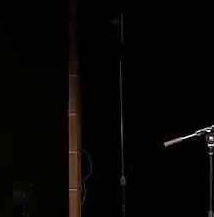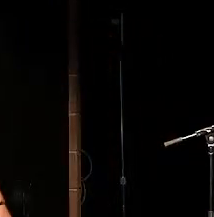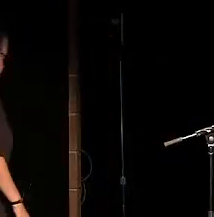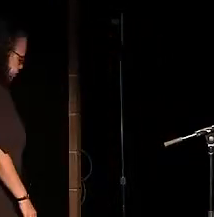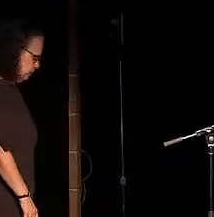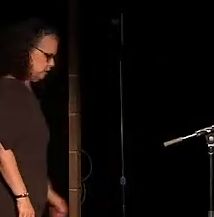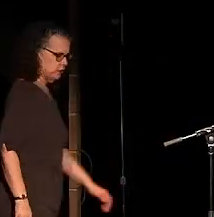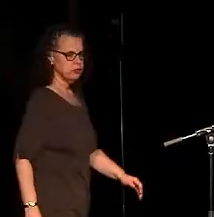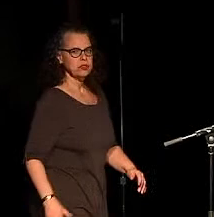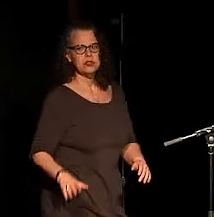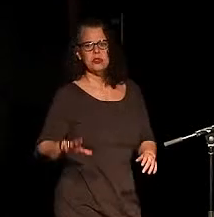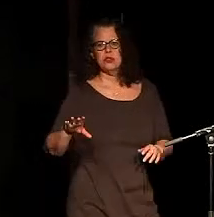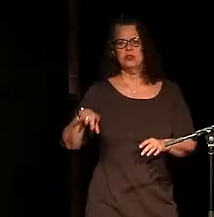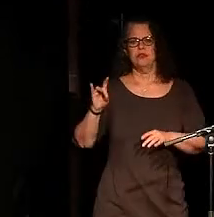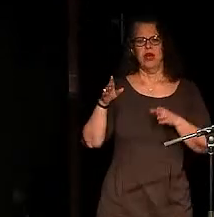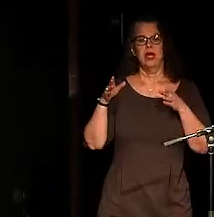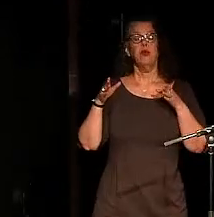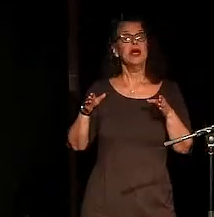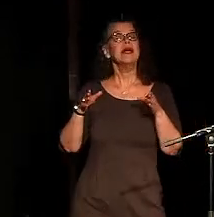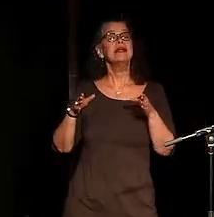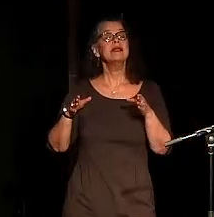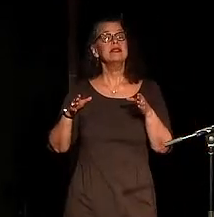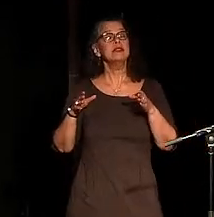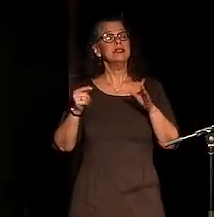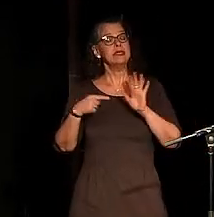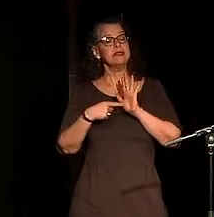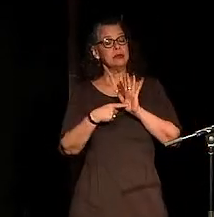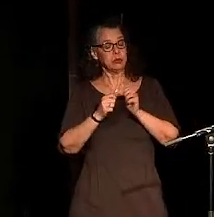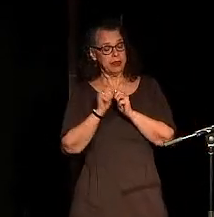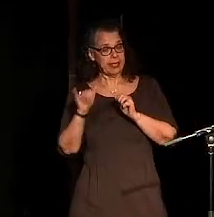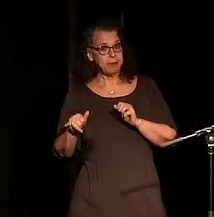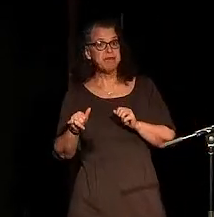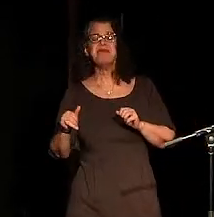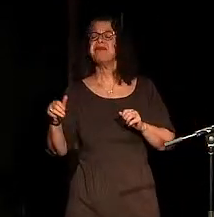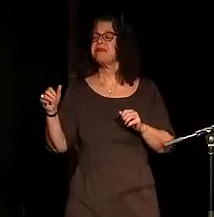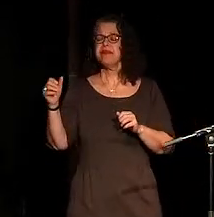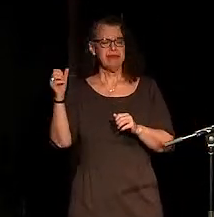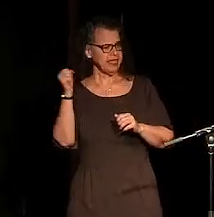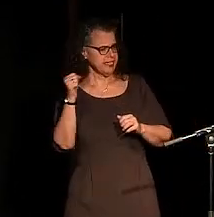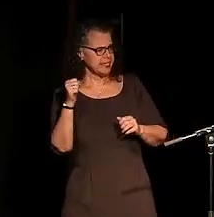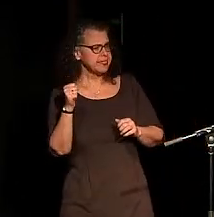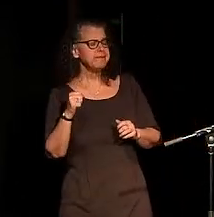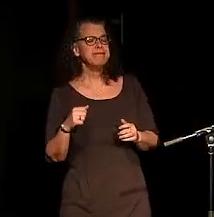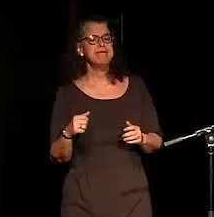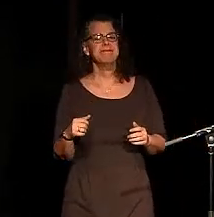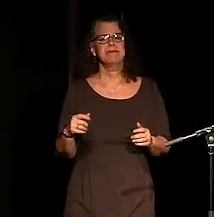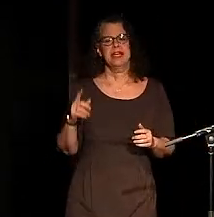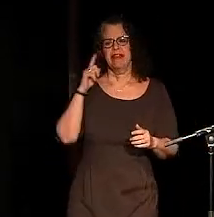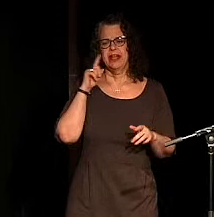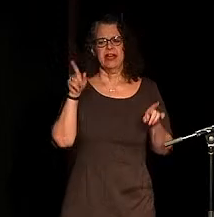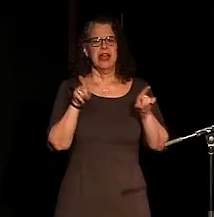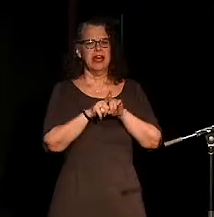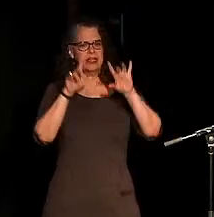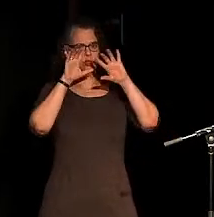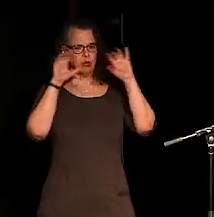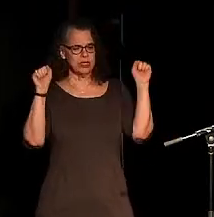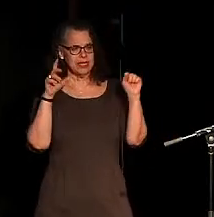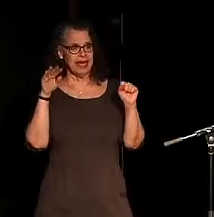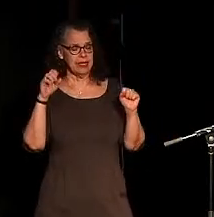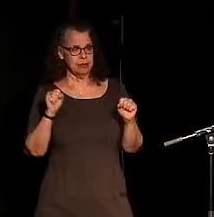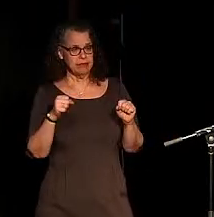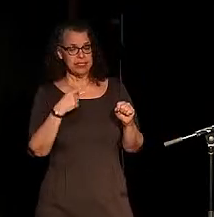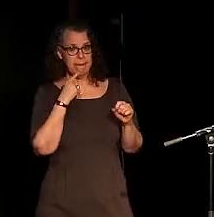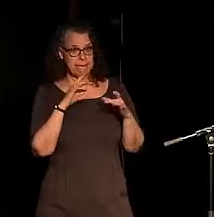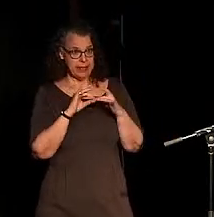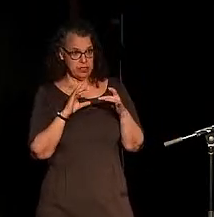Guided Pathways examples in that? Oh yeah, absolutely. And I think one of the things is, as the President Adams mentioned, there are some things